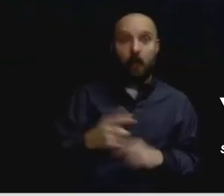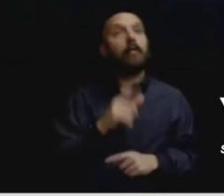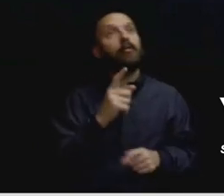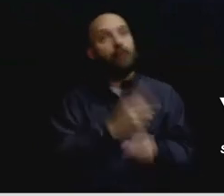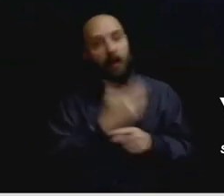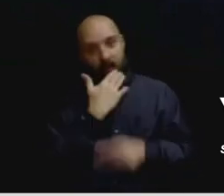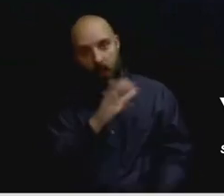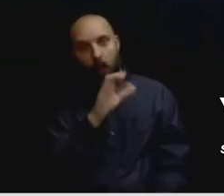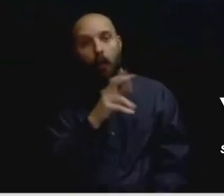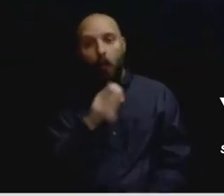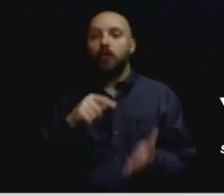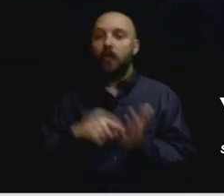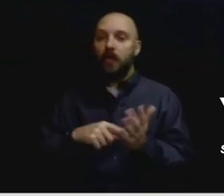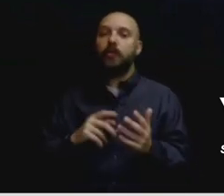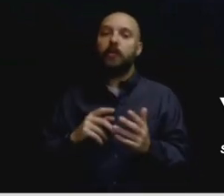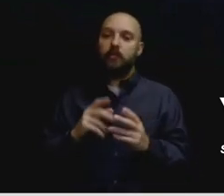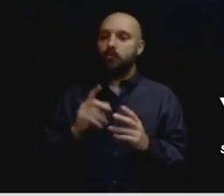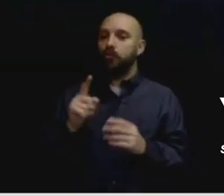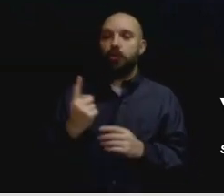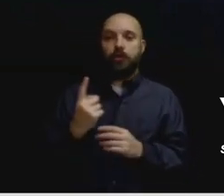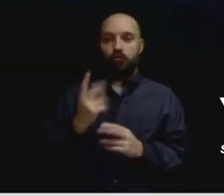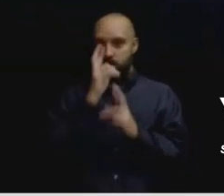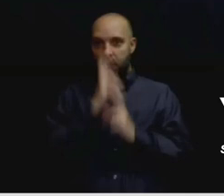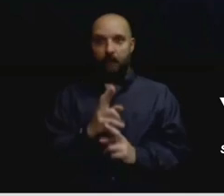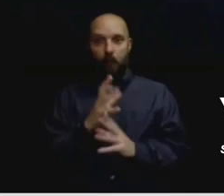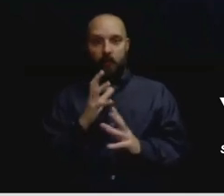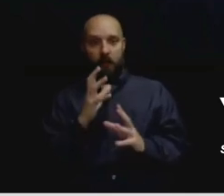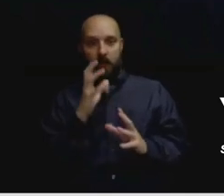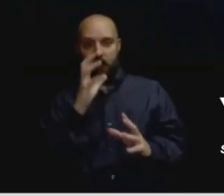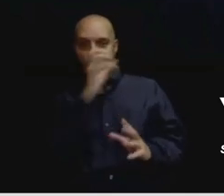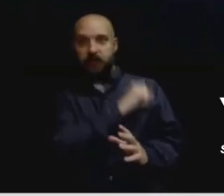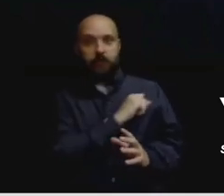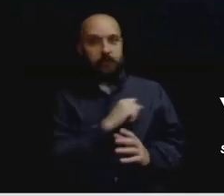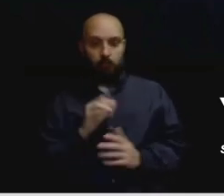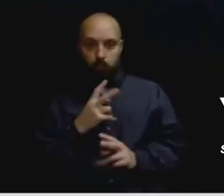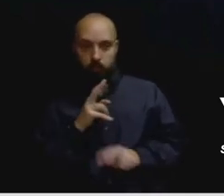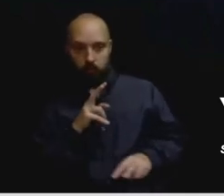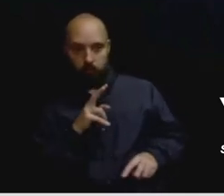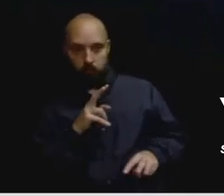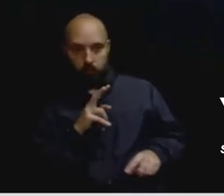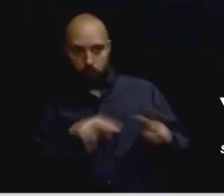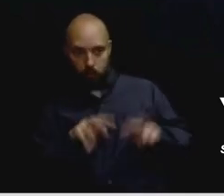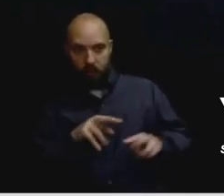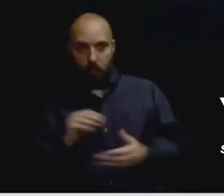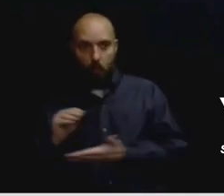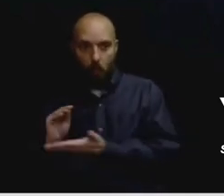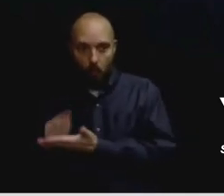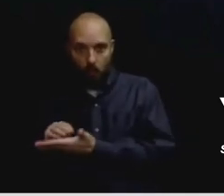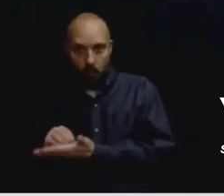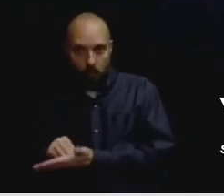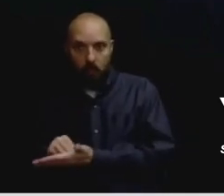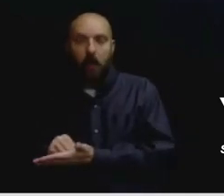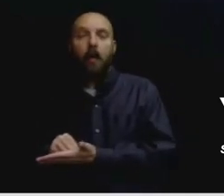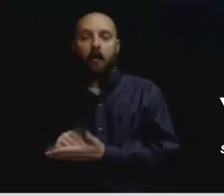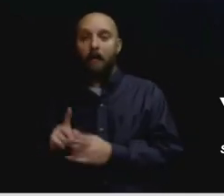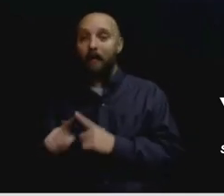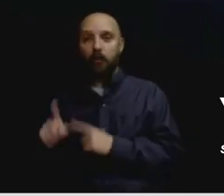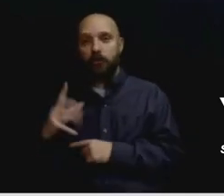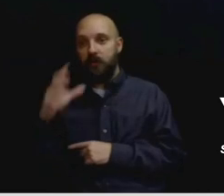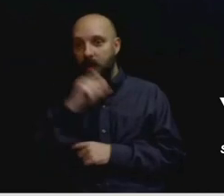these are respectful guesses. We're observing and watching and making respectful guesses, but always with the